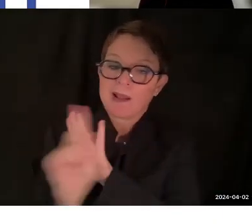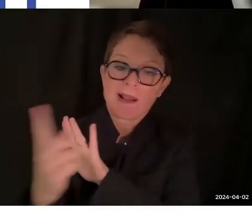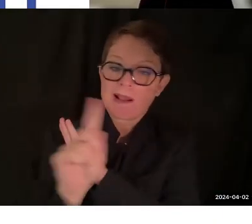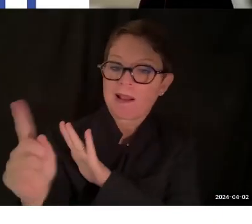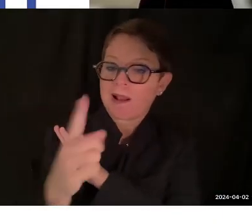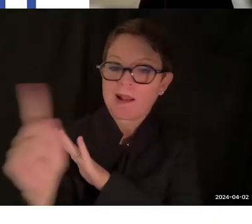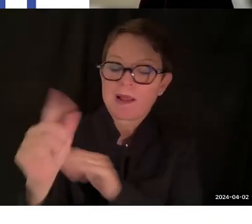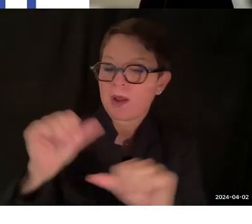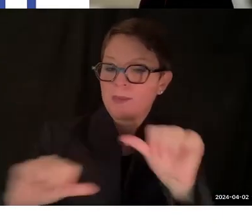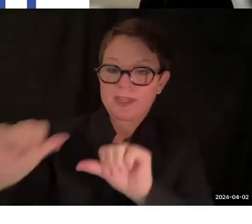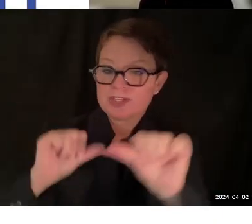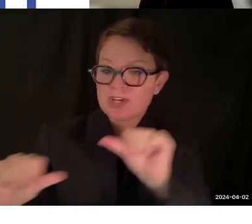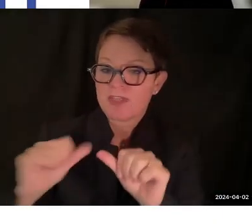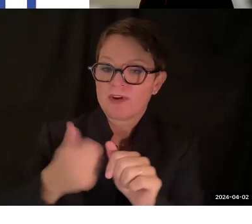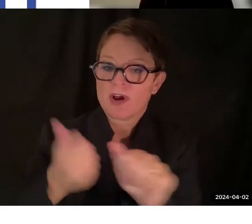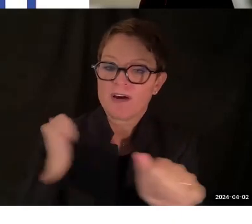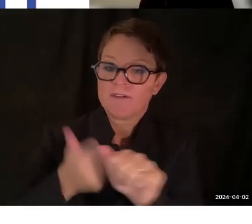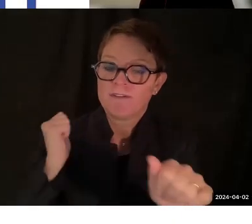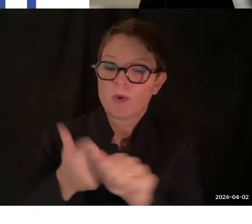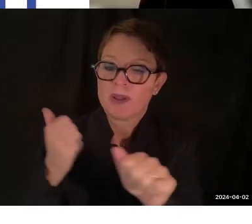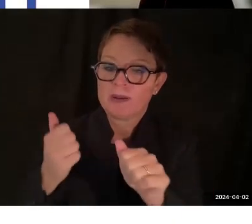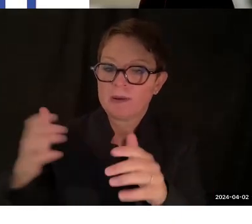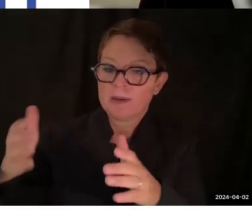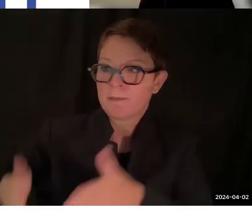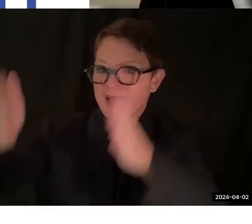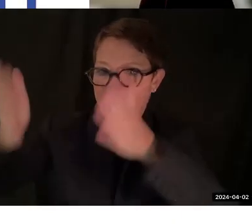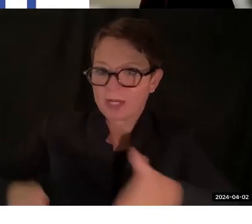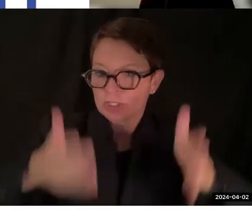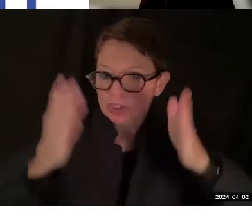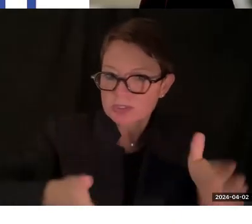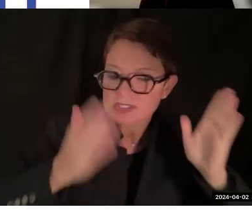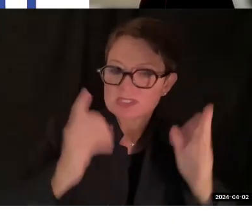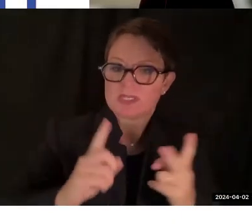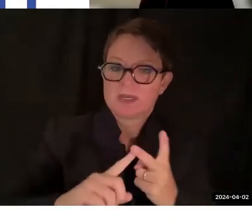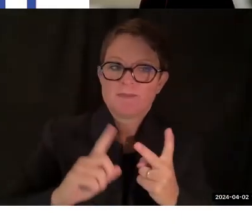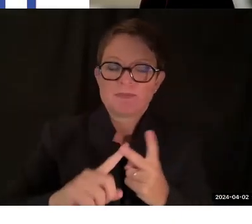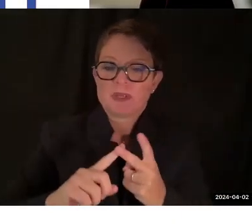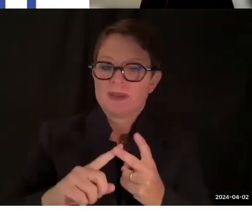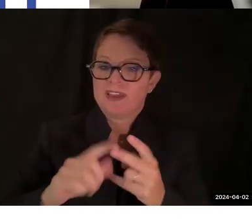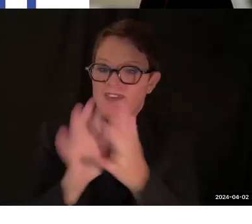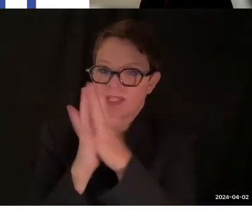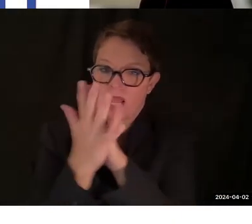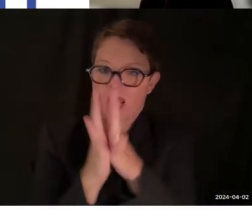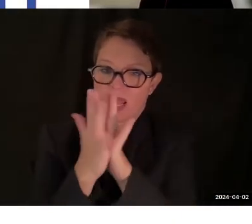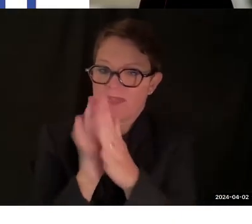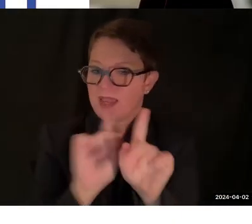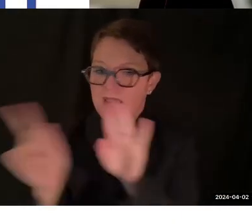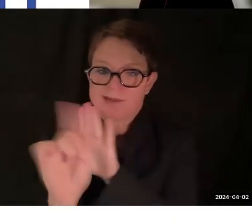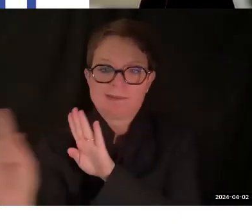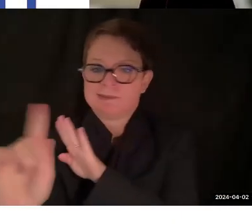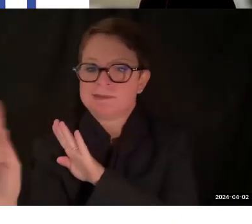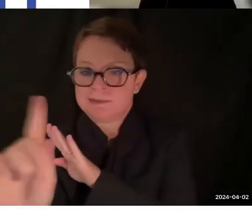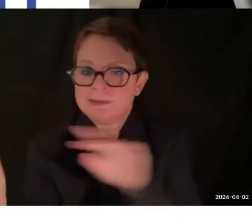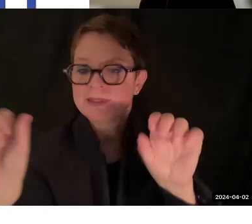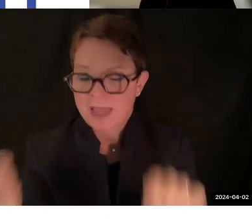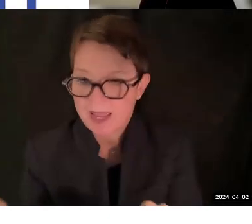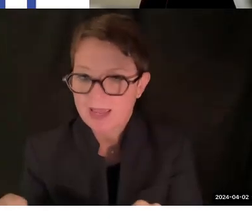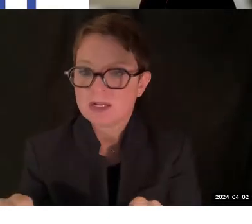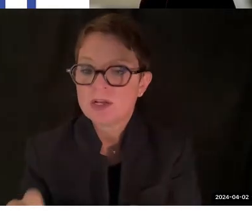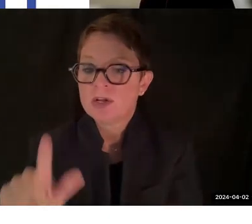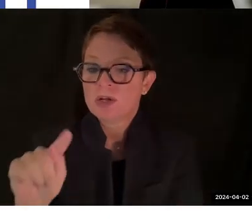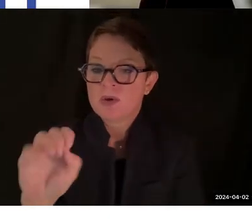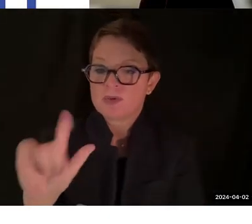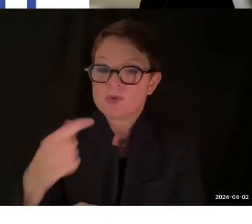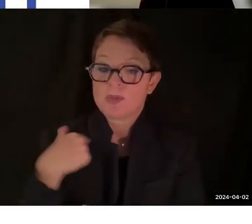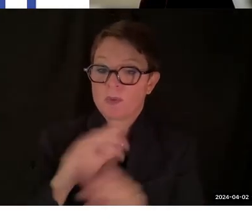around one another, avoid planners, adapt to crowded conditions on sidewalks. So the tool that we've developed